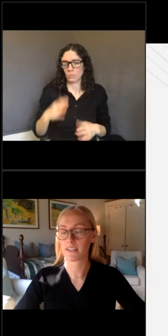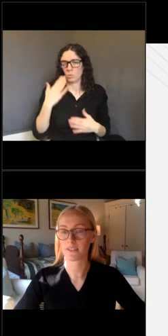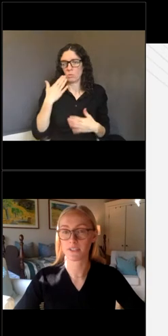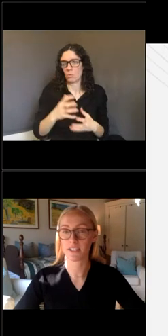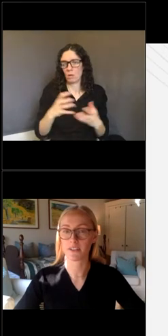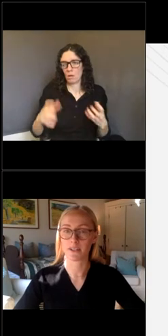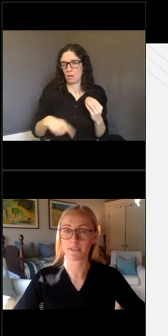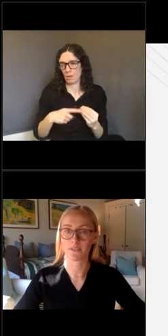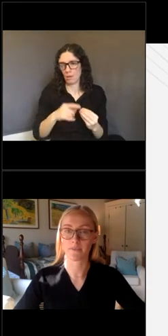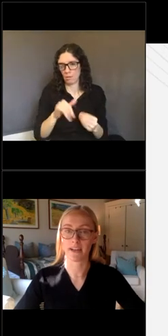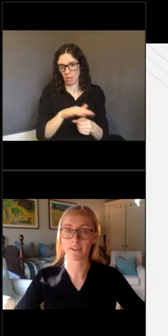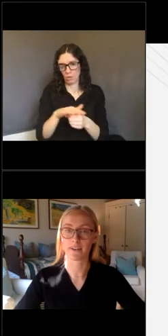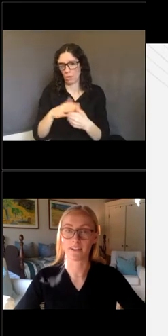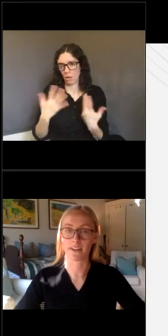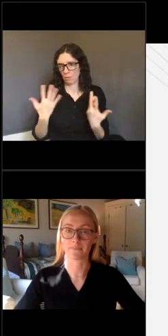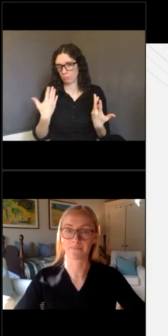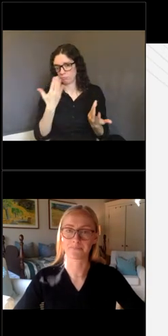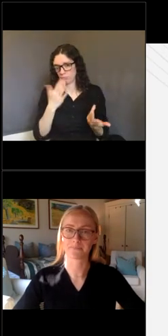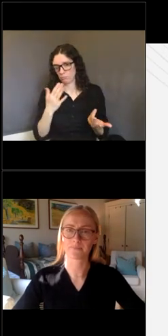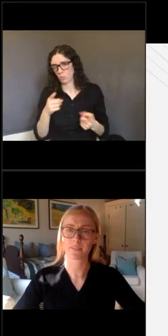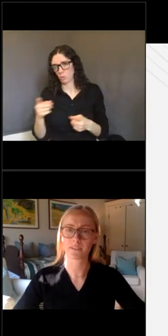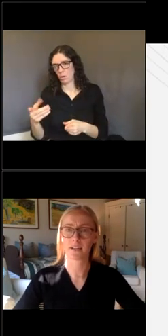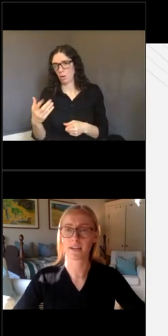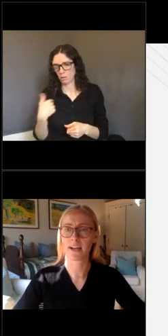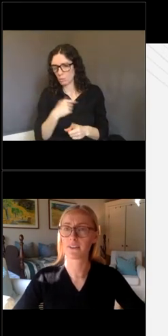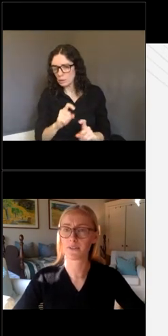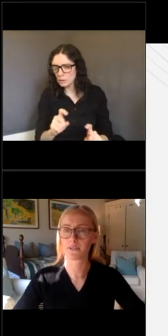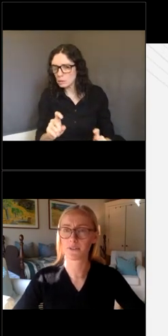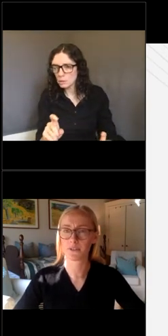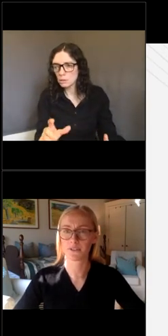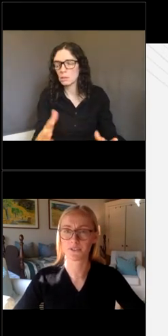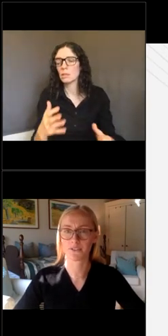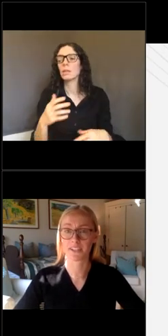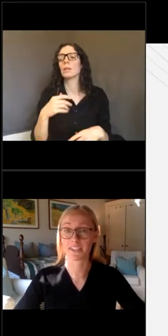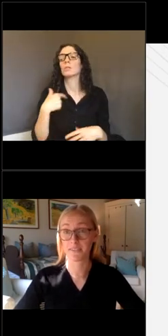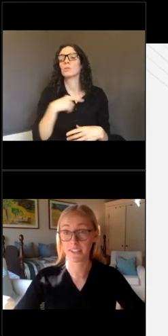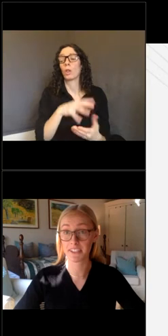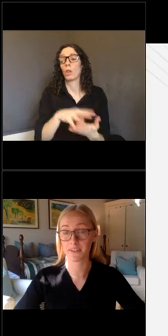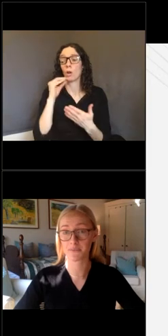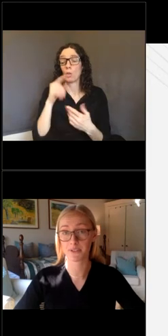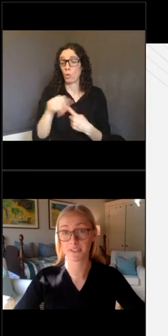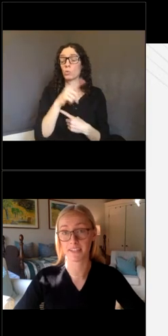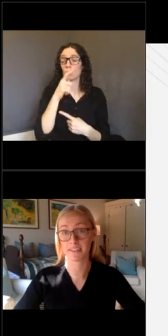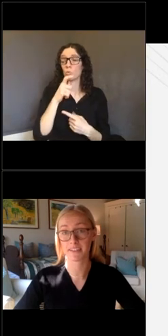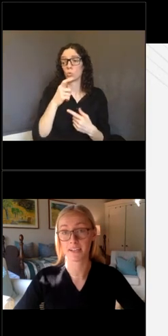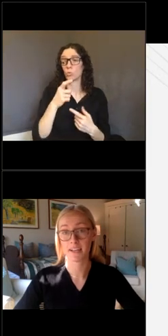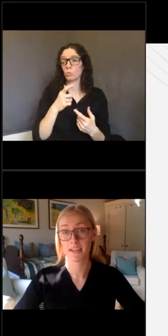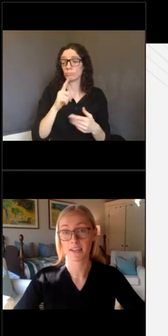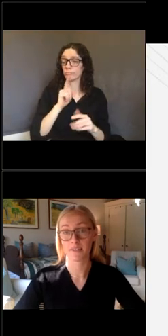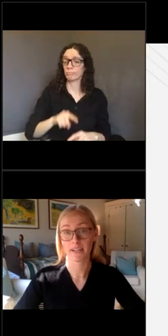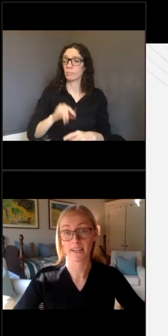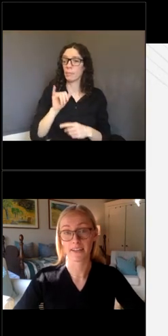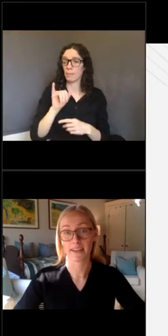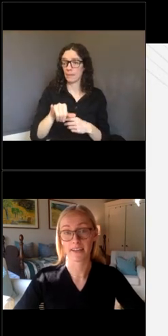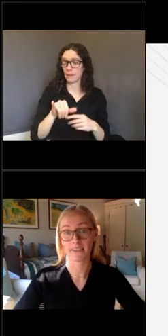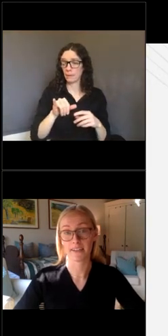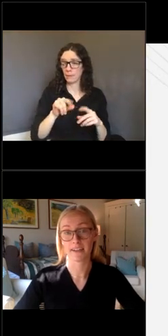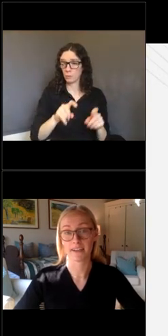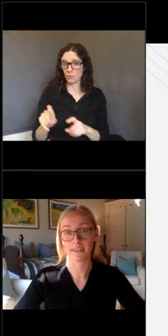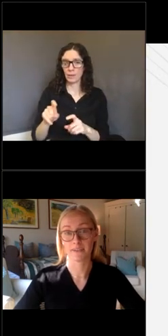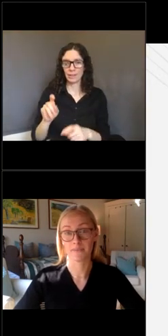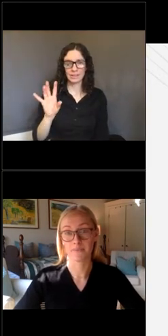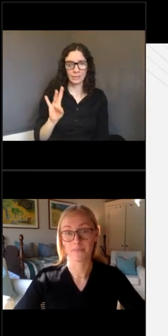key takeaways from that are that out of those who took the survey, 77% implied